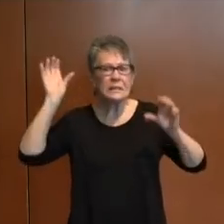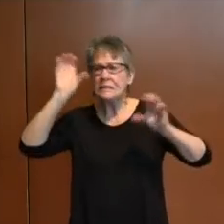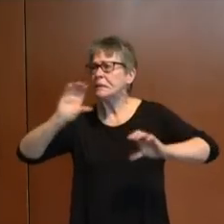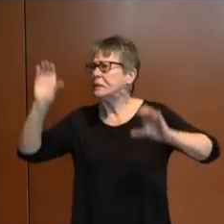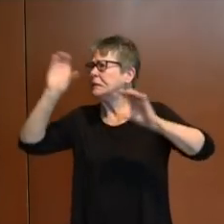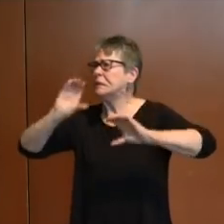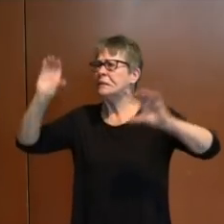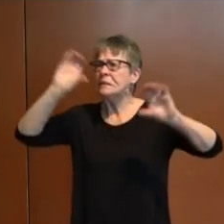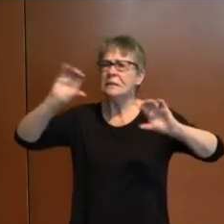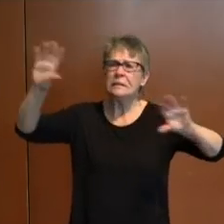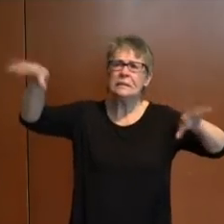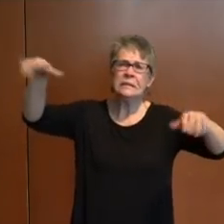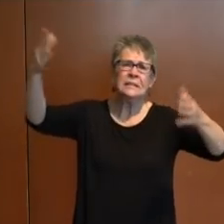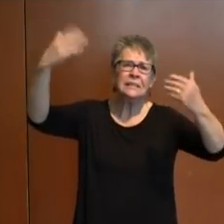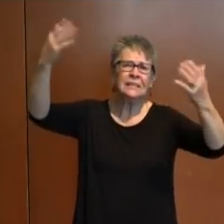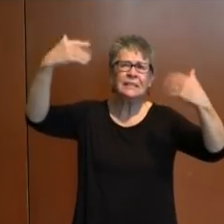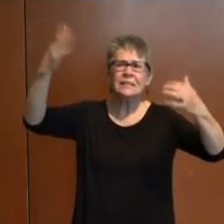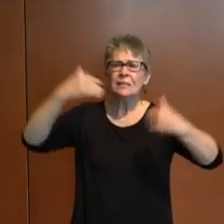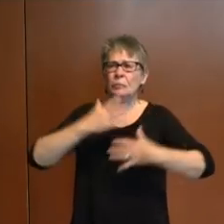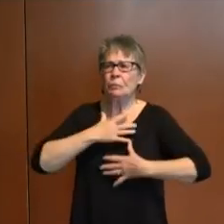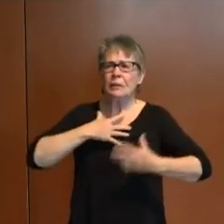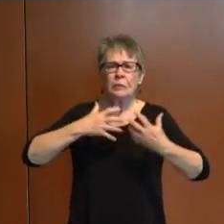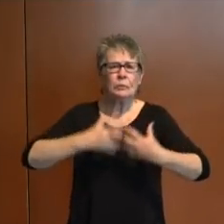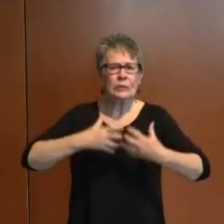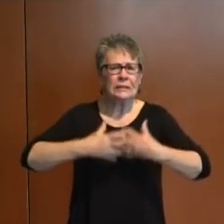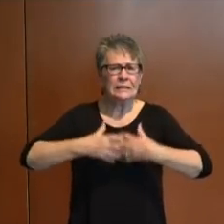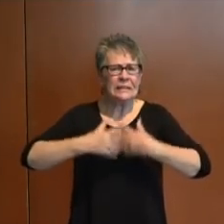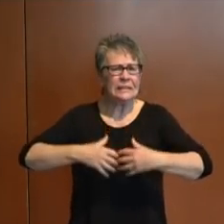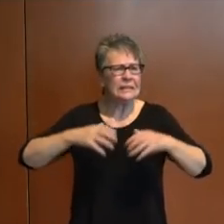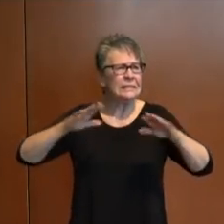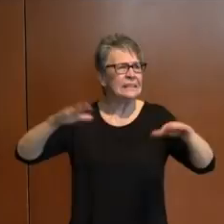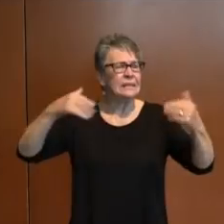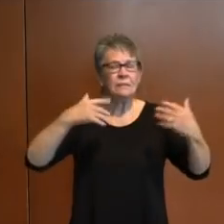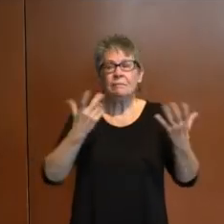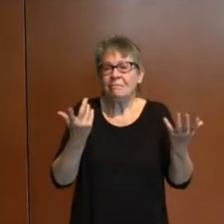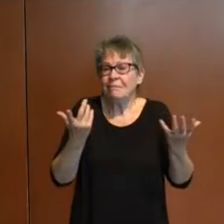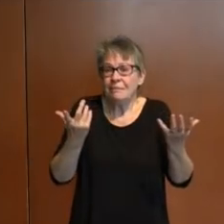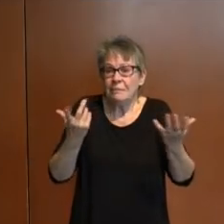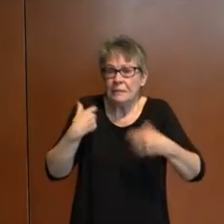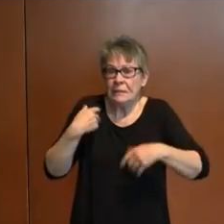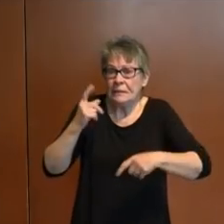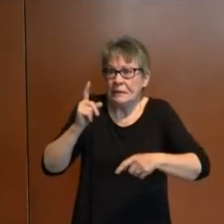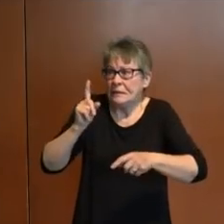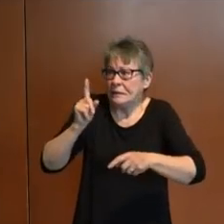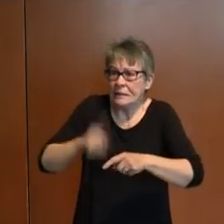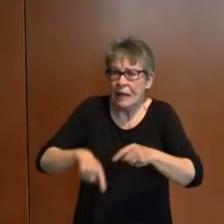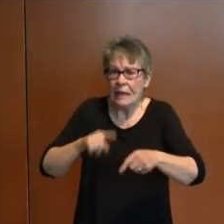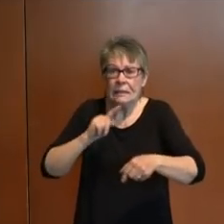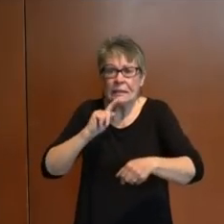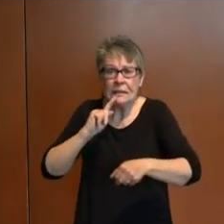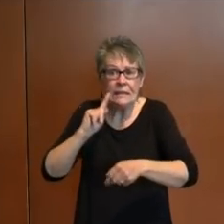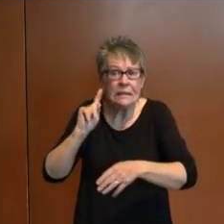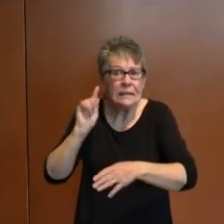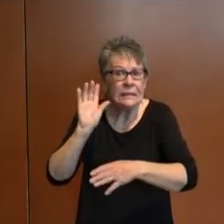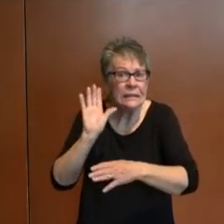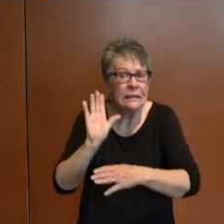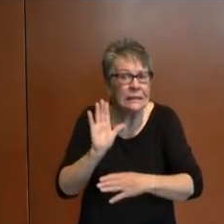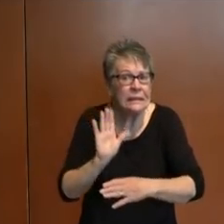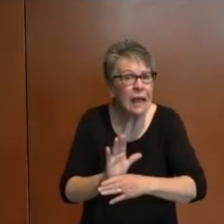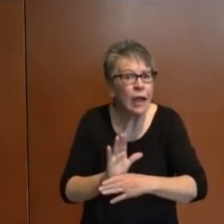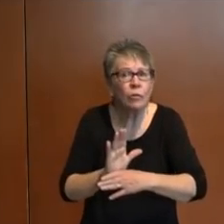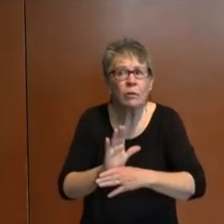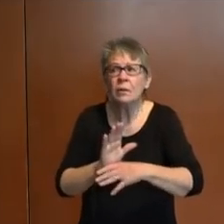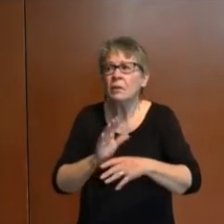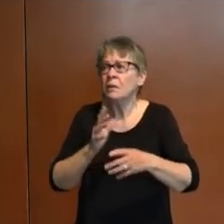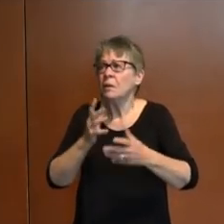other. So no assurances, but God knows we need them, and we're not just relying on the federal stockpile. We're turning over